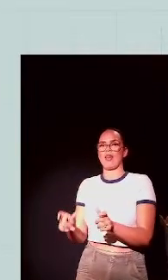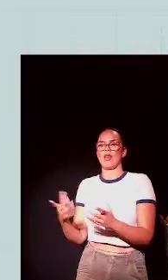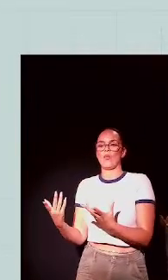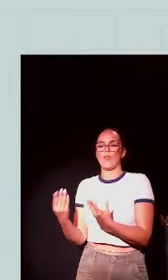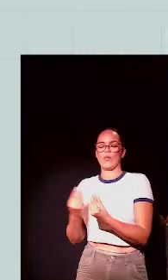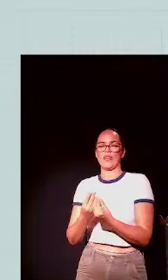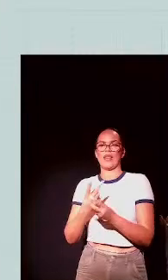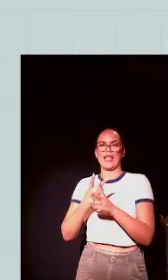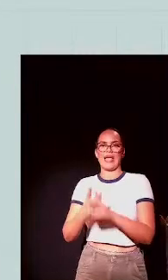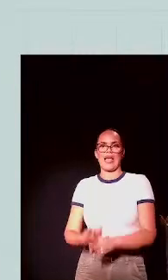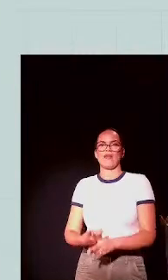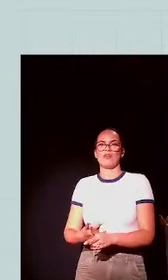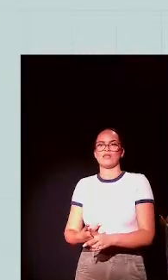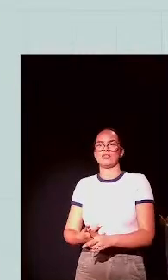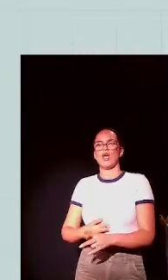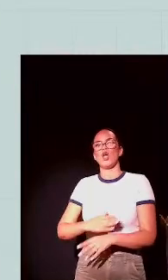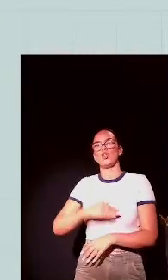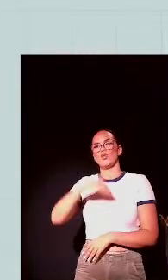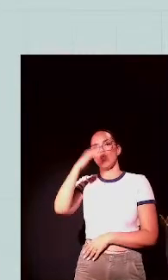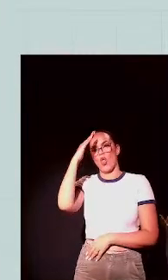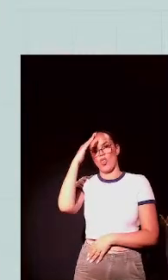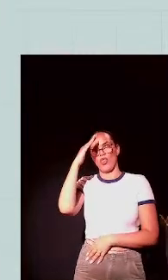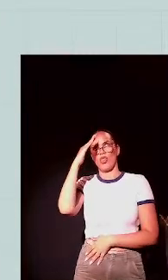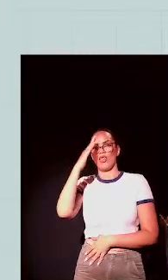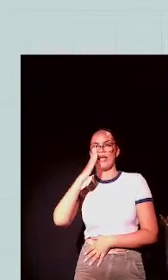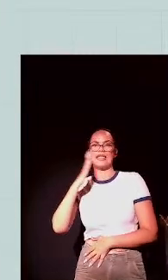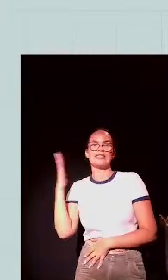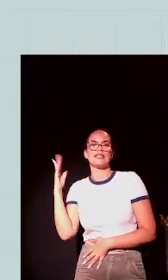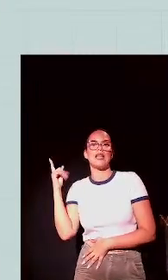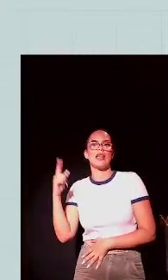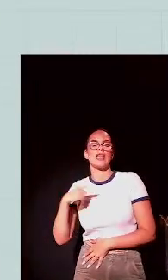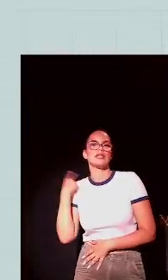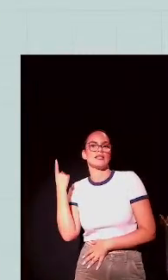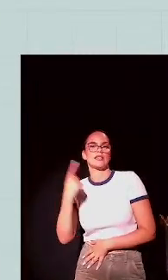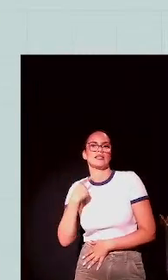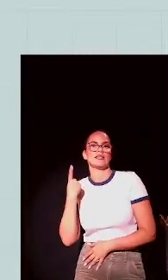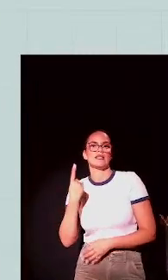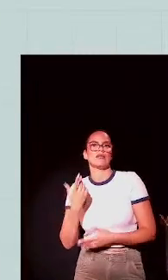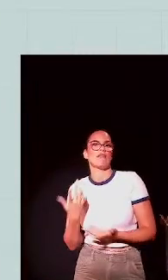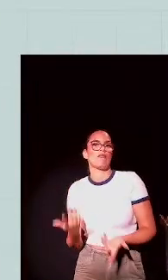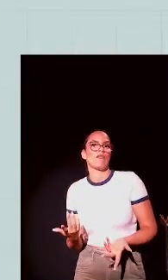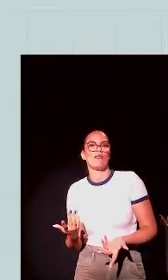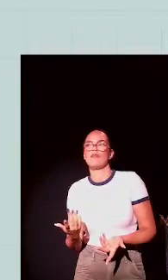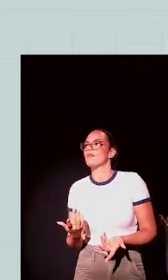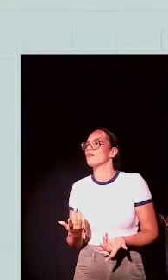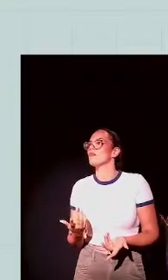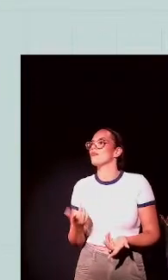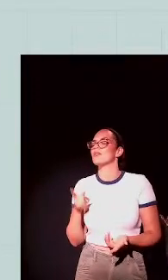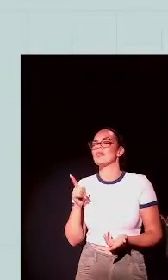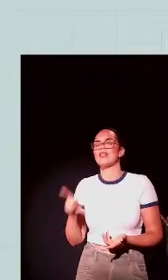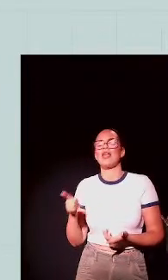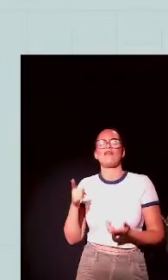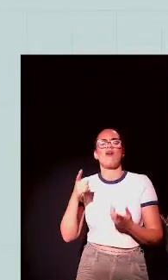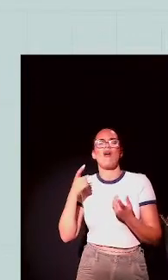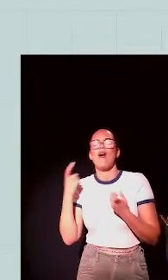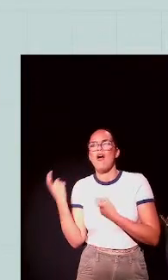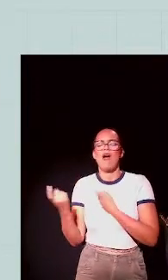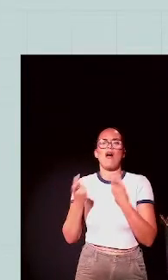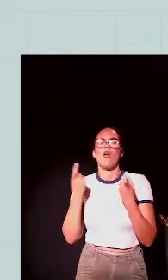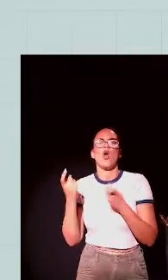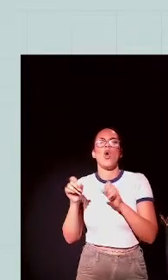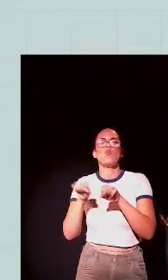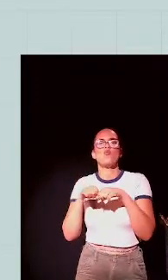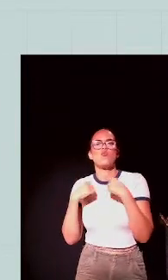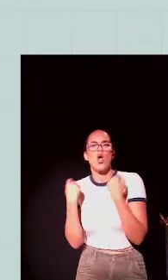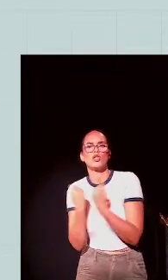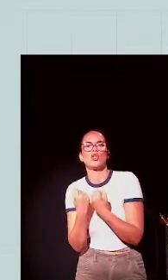Yes. in Northeast London. So Cool. is there any chance if they constantly look for activities and workshops for